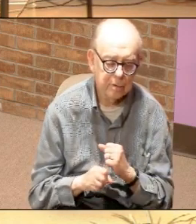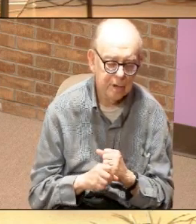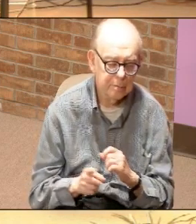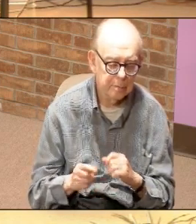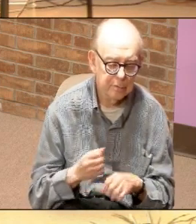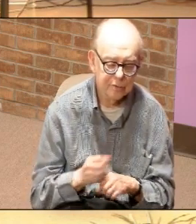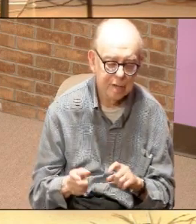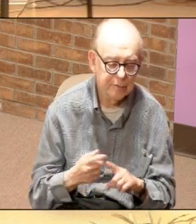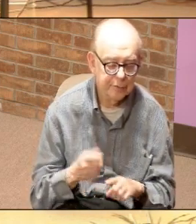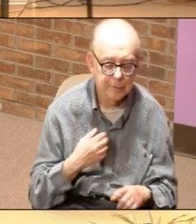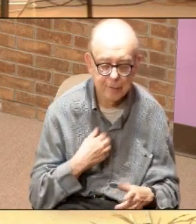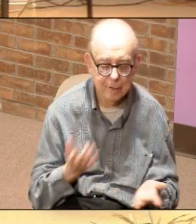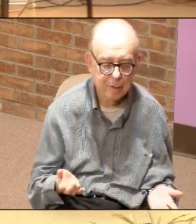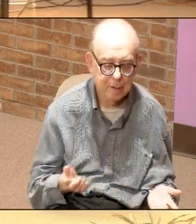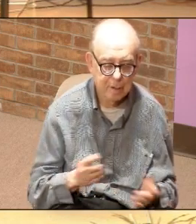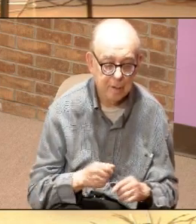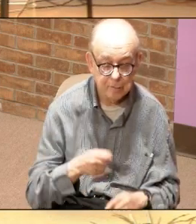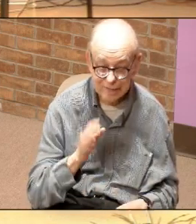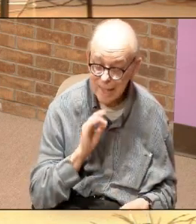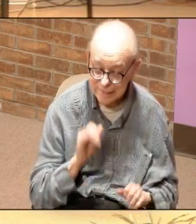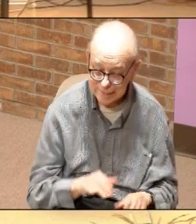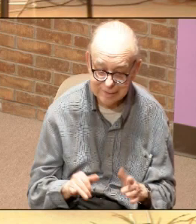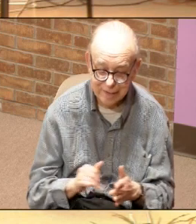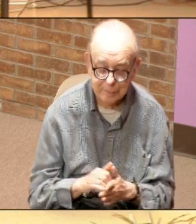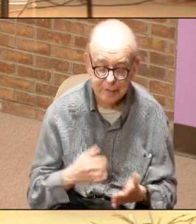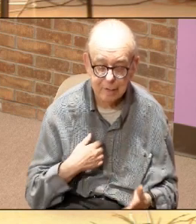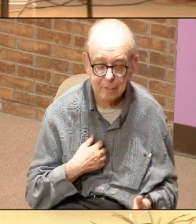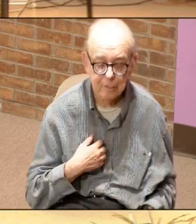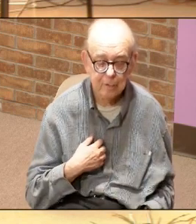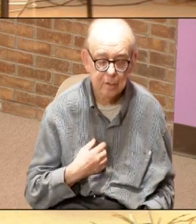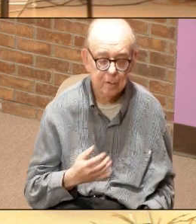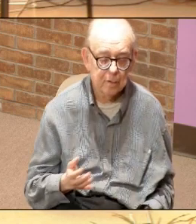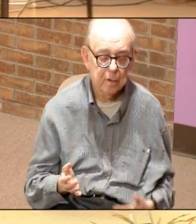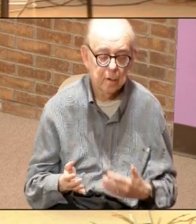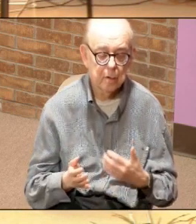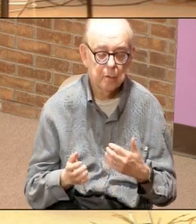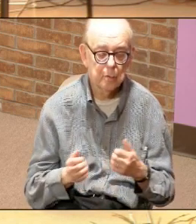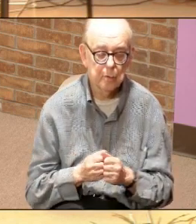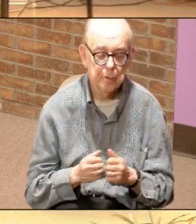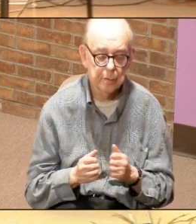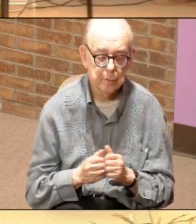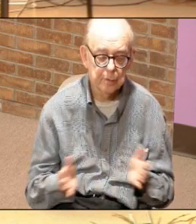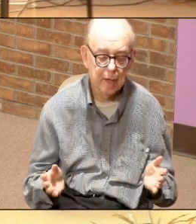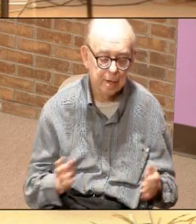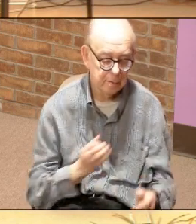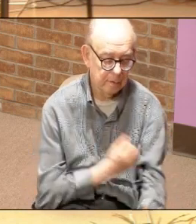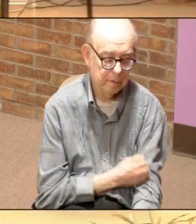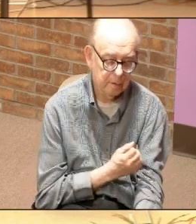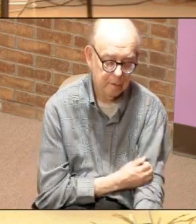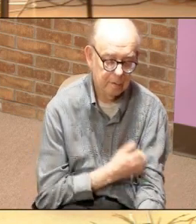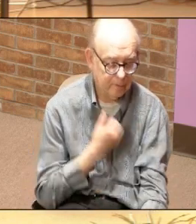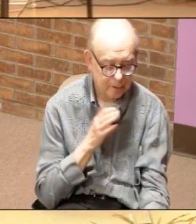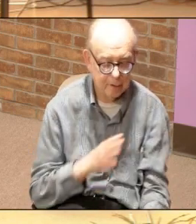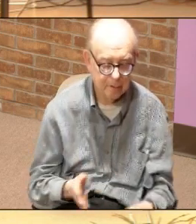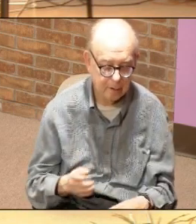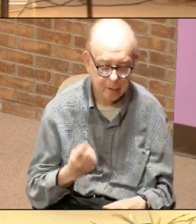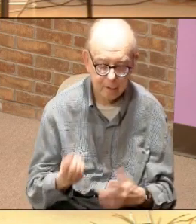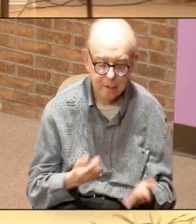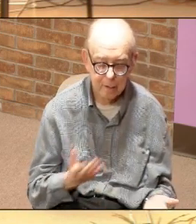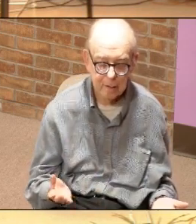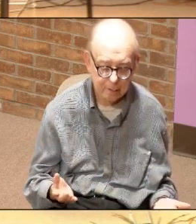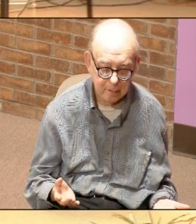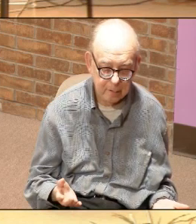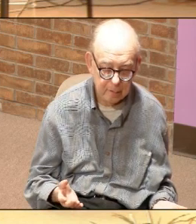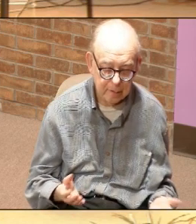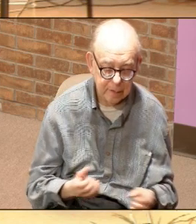from it. But he can, with or without a vaccine. And if I got it once, he can protect